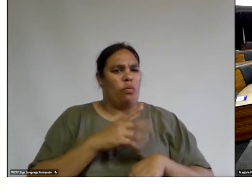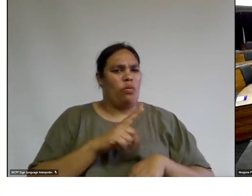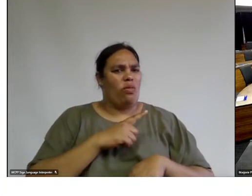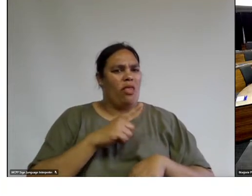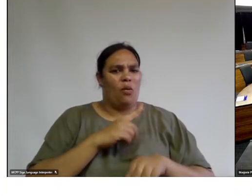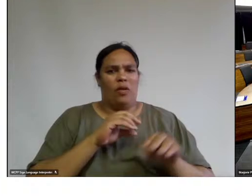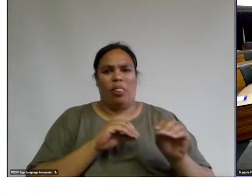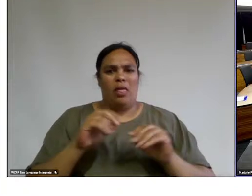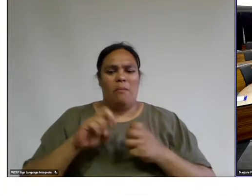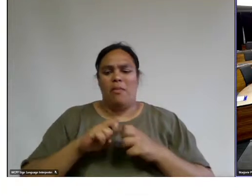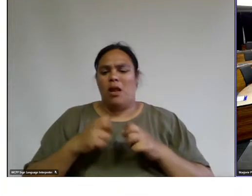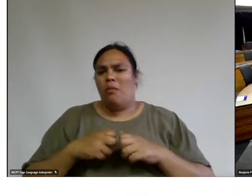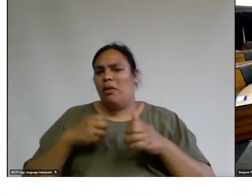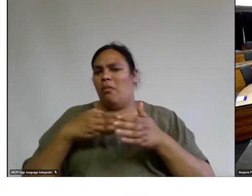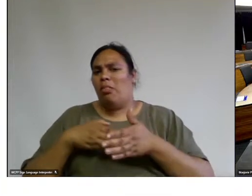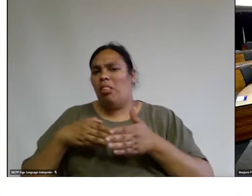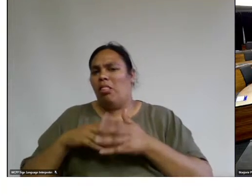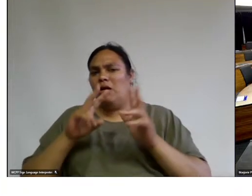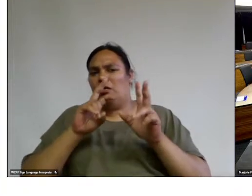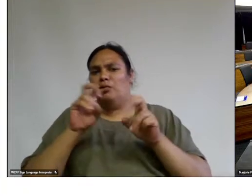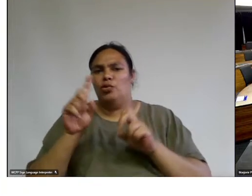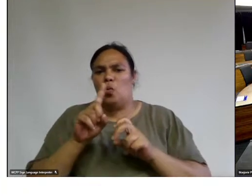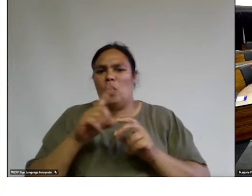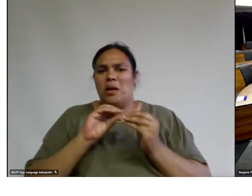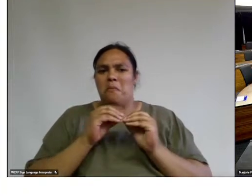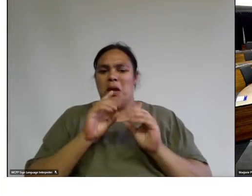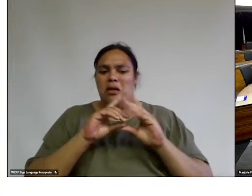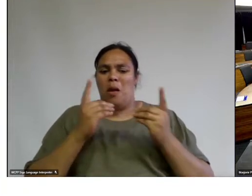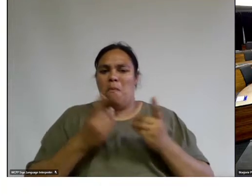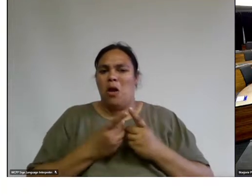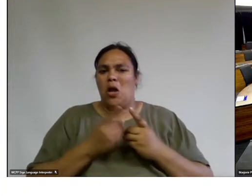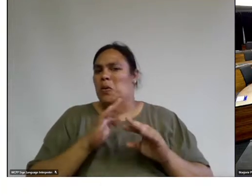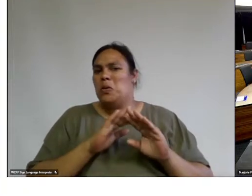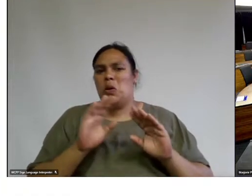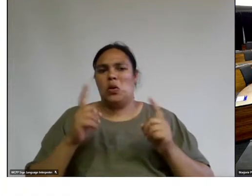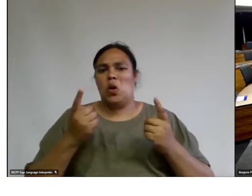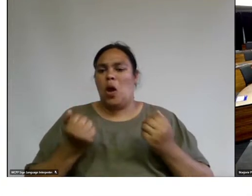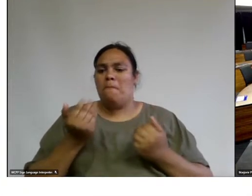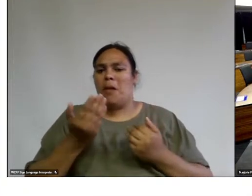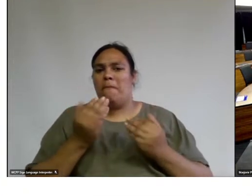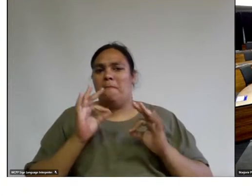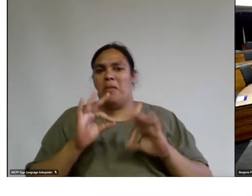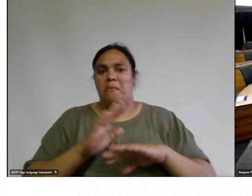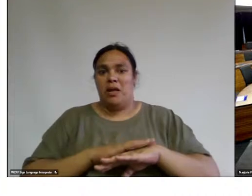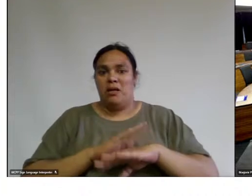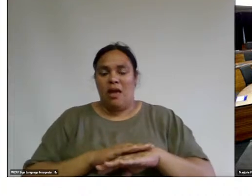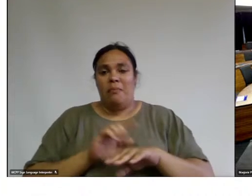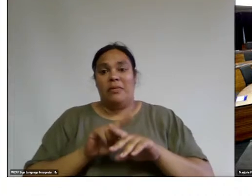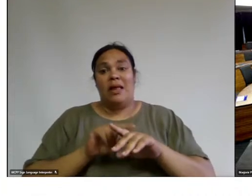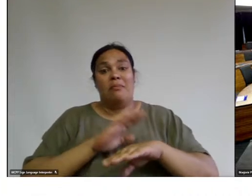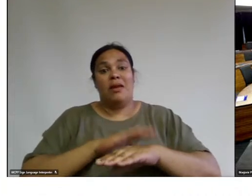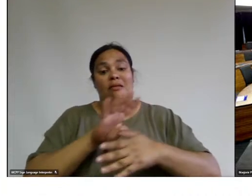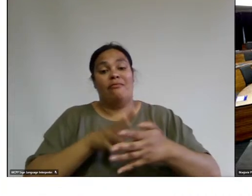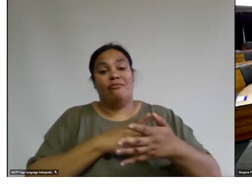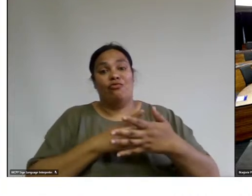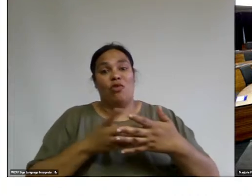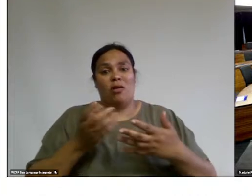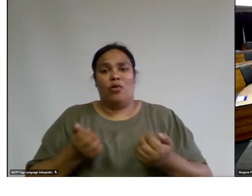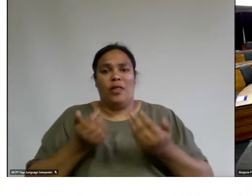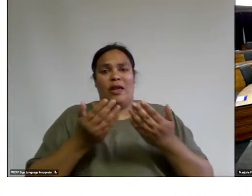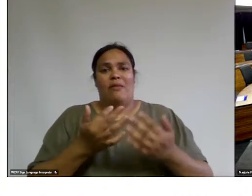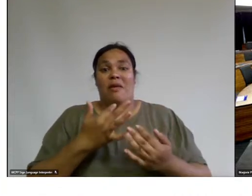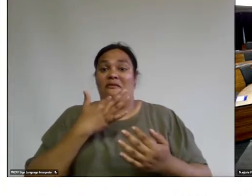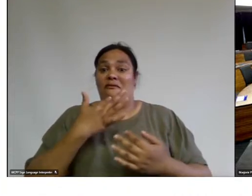these problematic issues that made the department not to be able to submit on time? The time frame at some point was given as